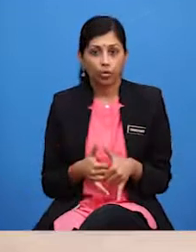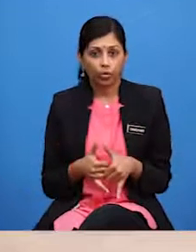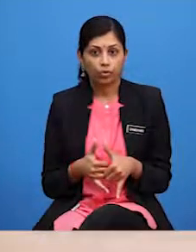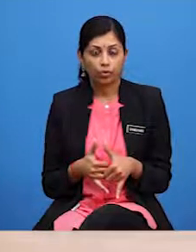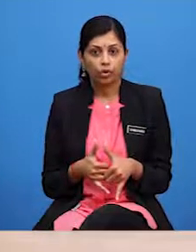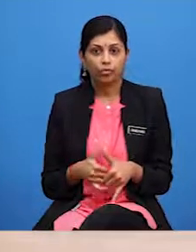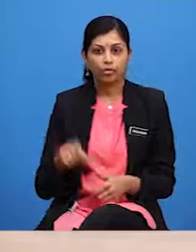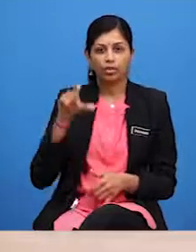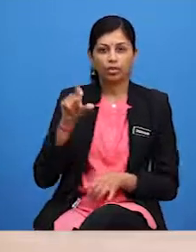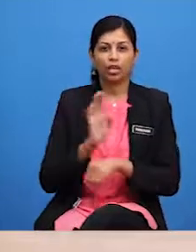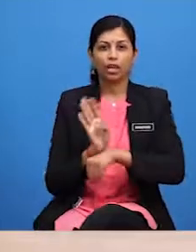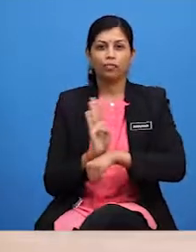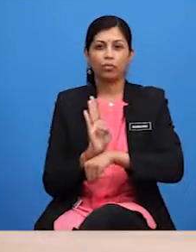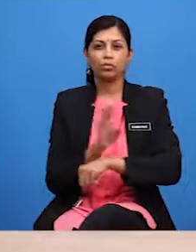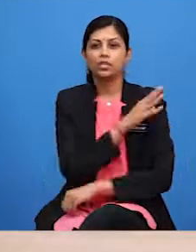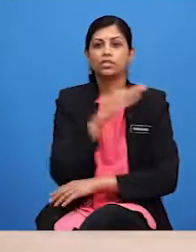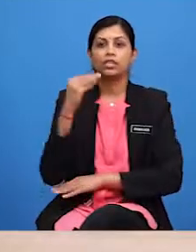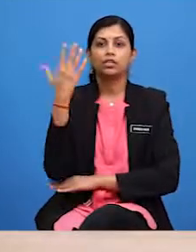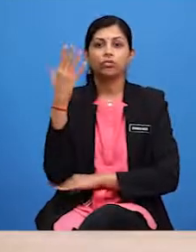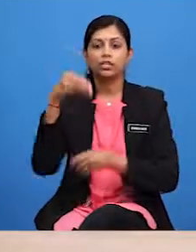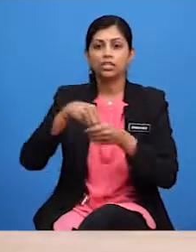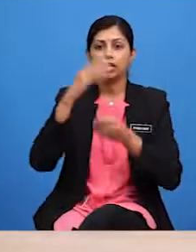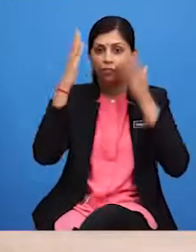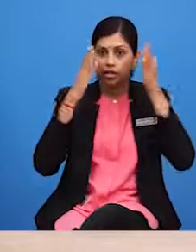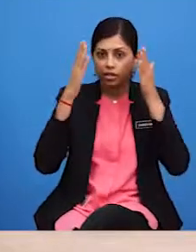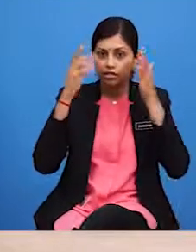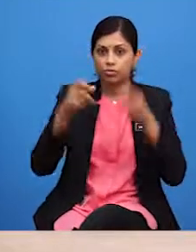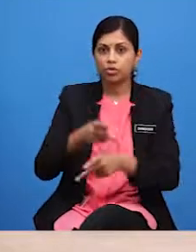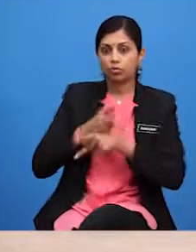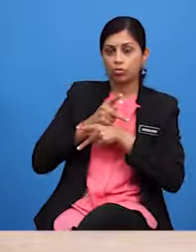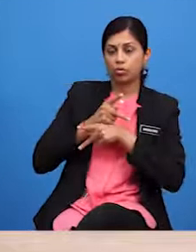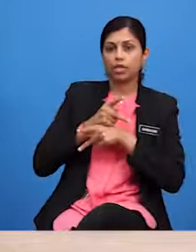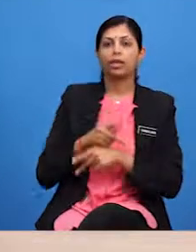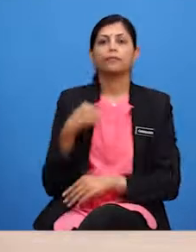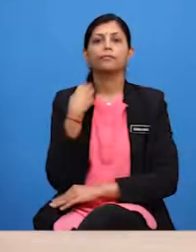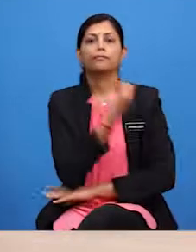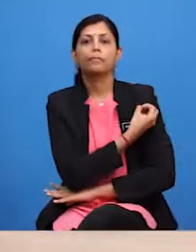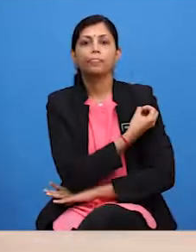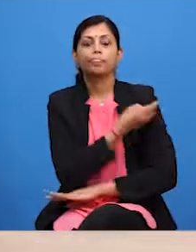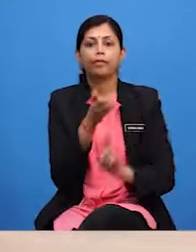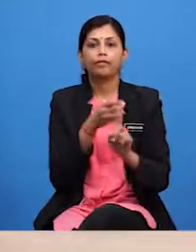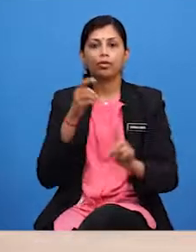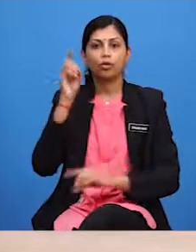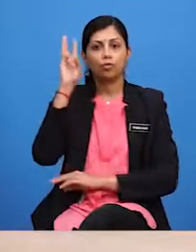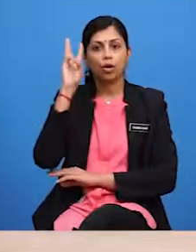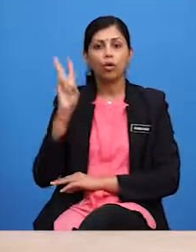Malaysia. We need to protect ourselves from the wild animals and the rain in